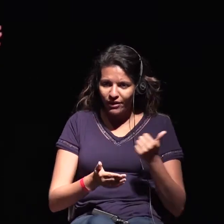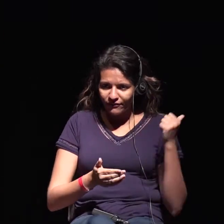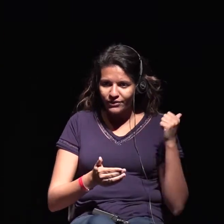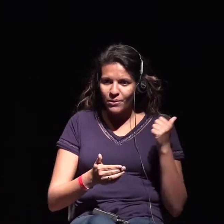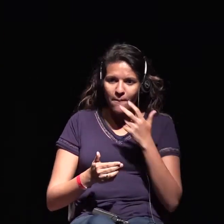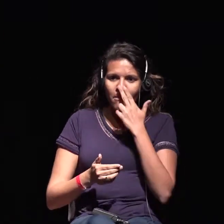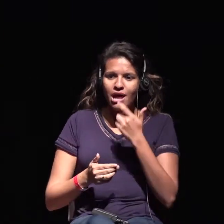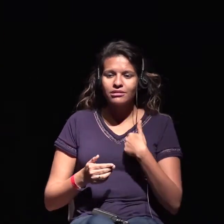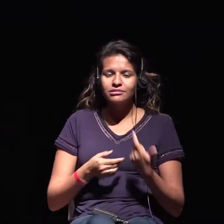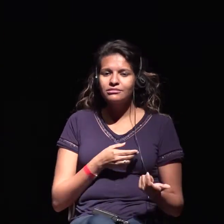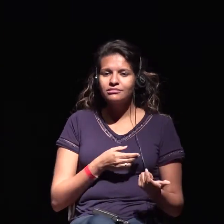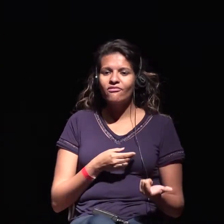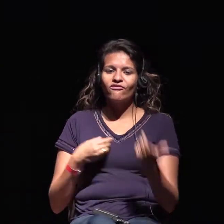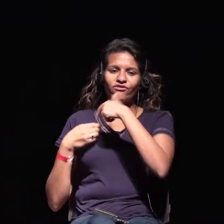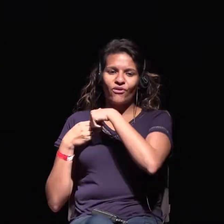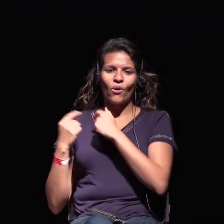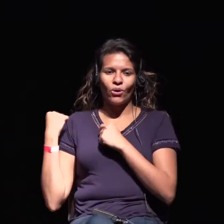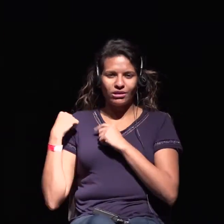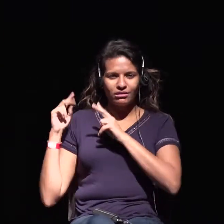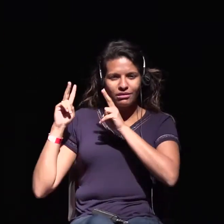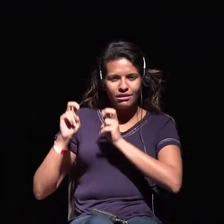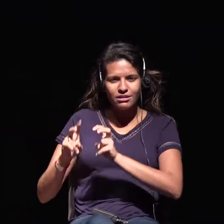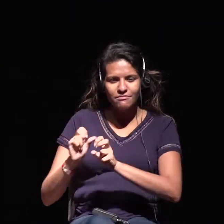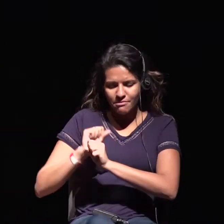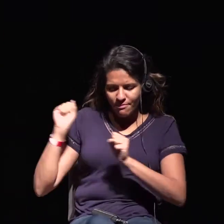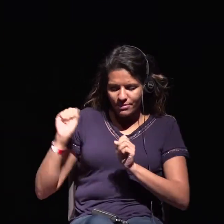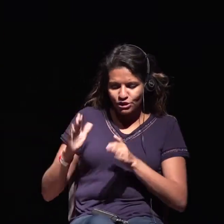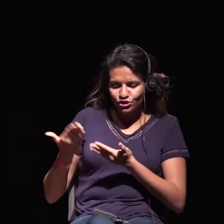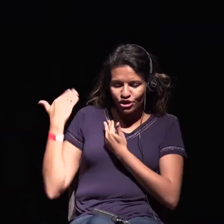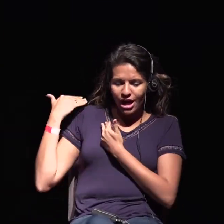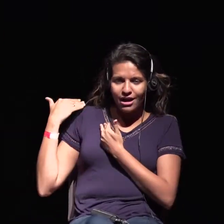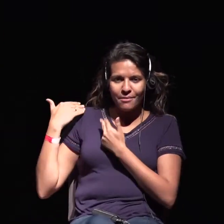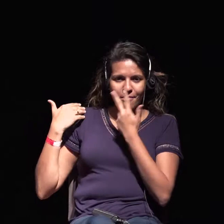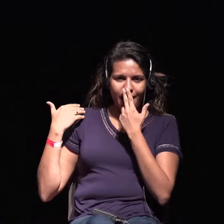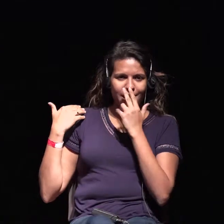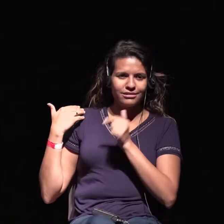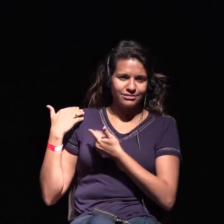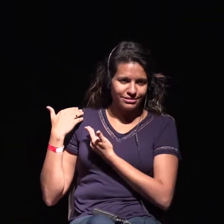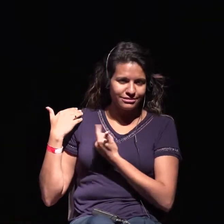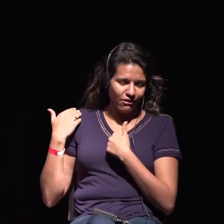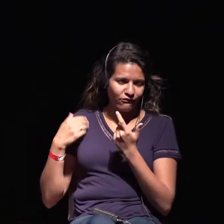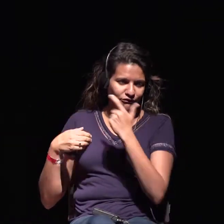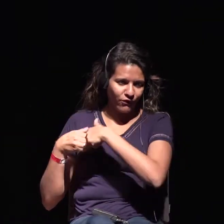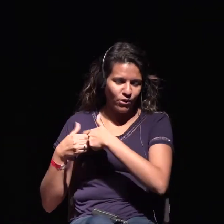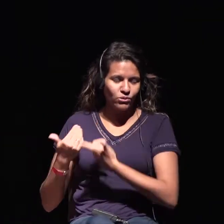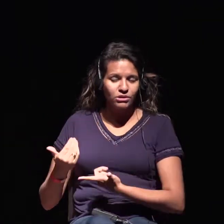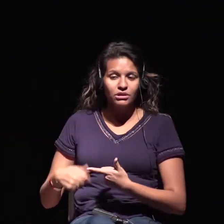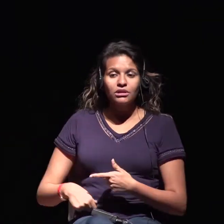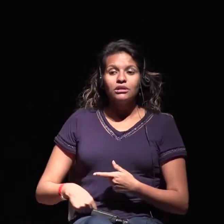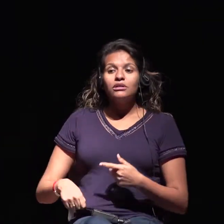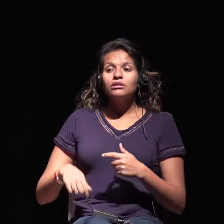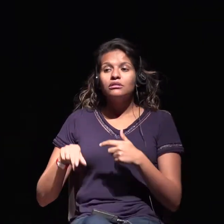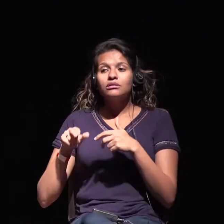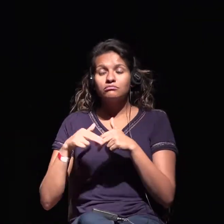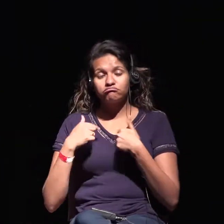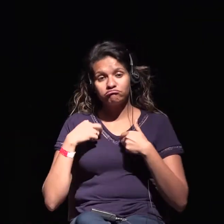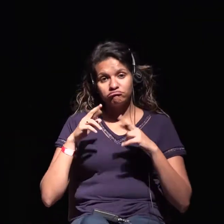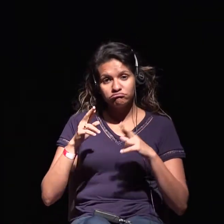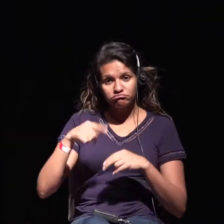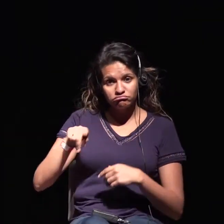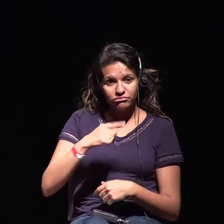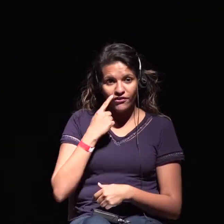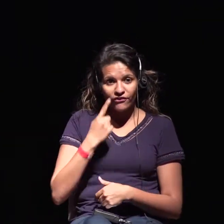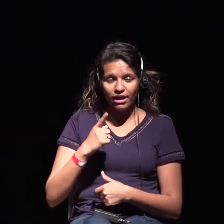themes and questions raised by this morning's panel. Hopefully you can see those connections. Looking at how